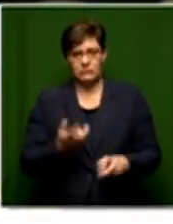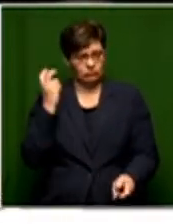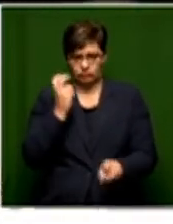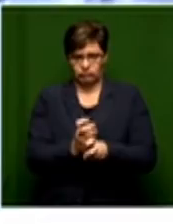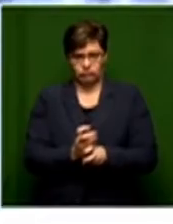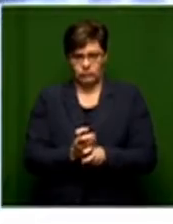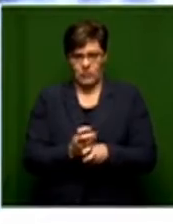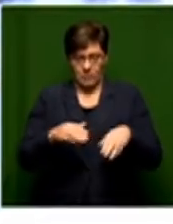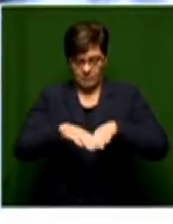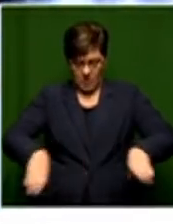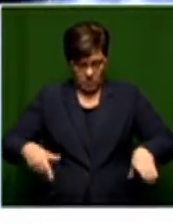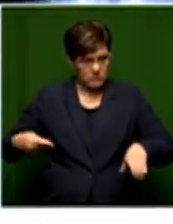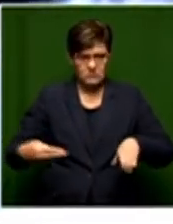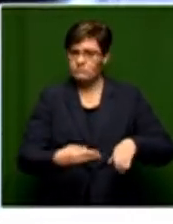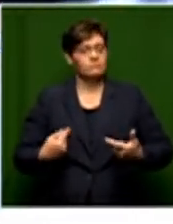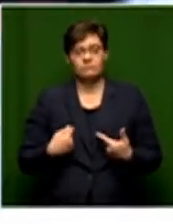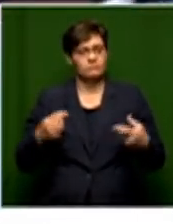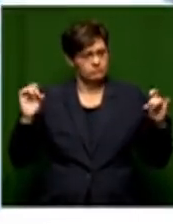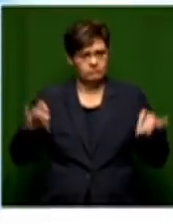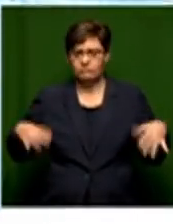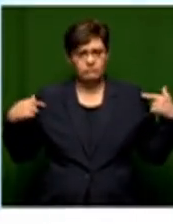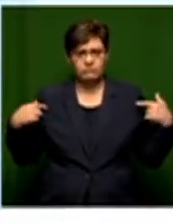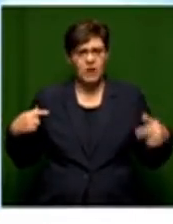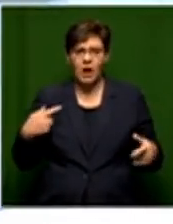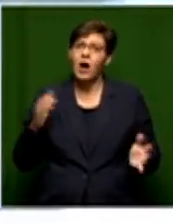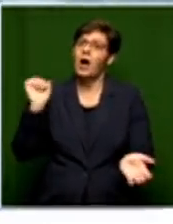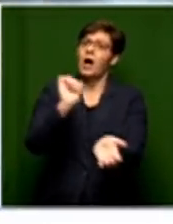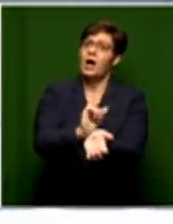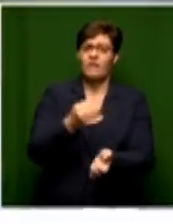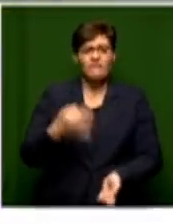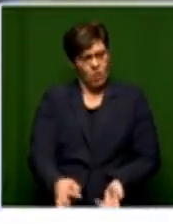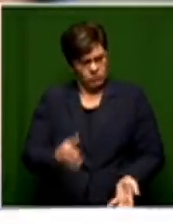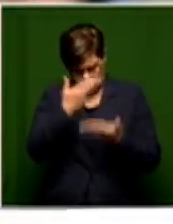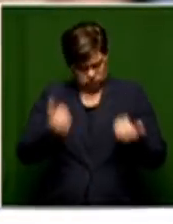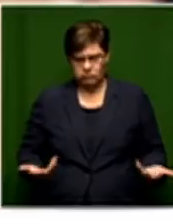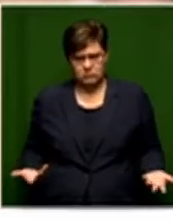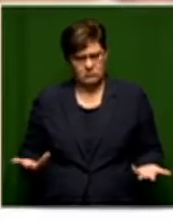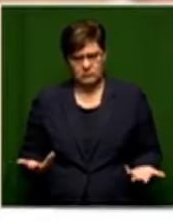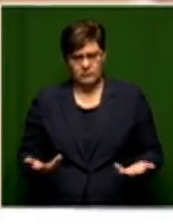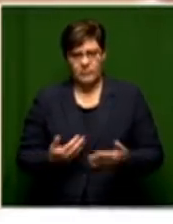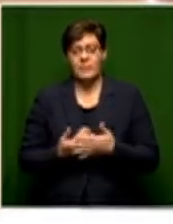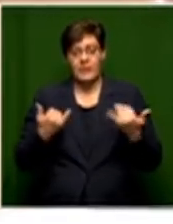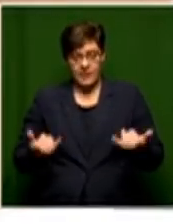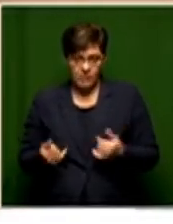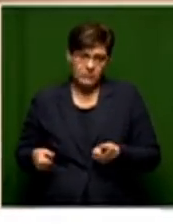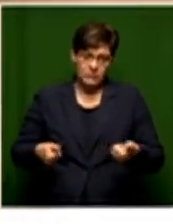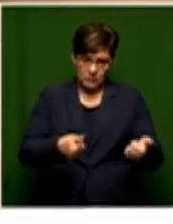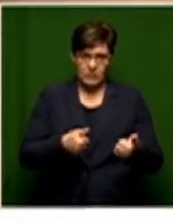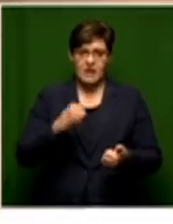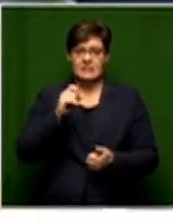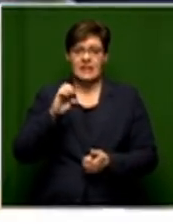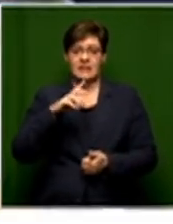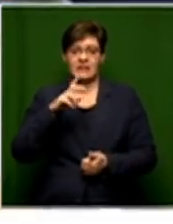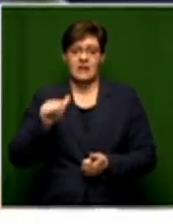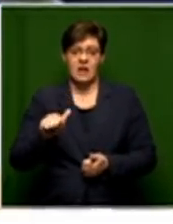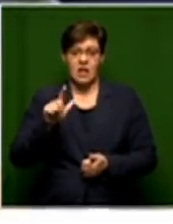to step into the dock, saying that they did not know why they had been arrested. And we cross now to our reporter Chriselda Lewis at